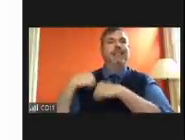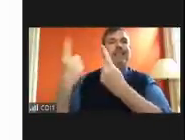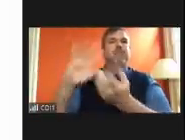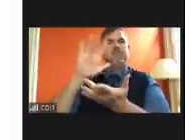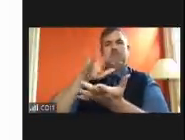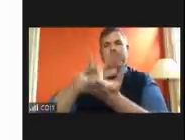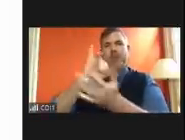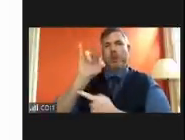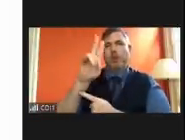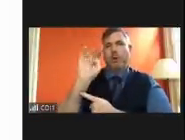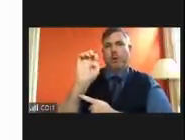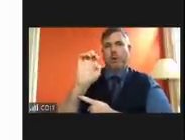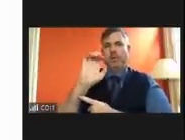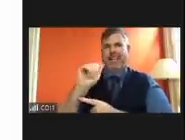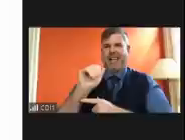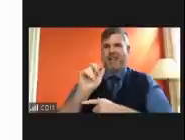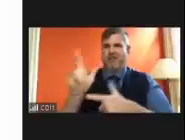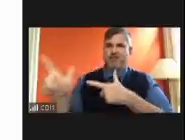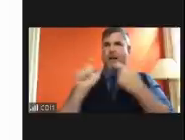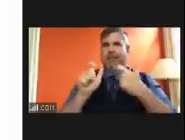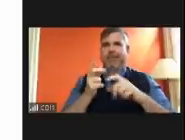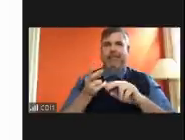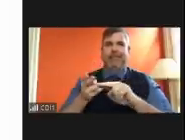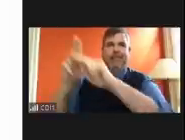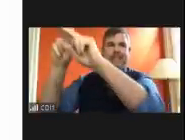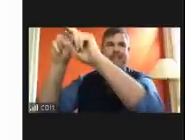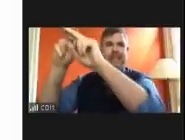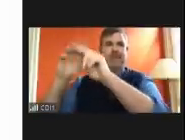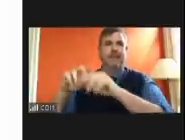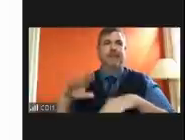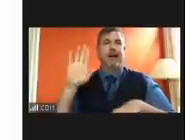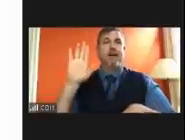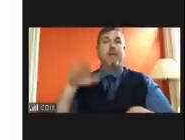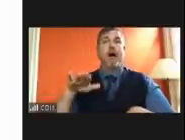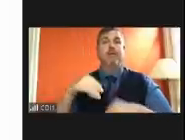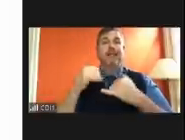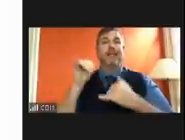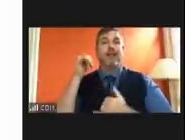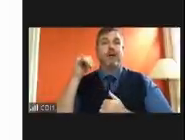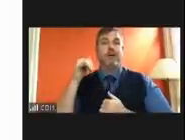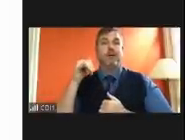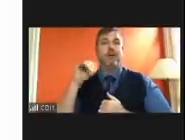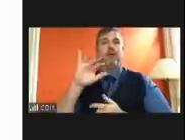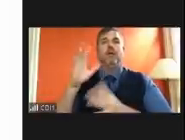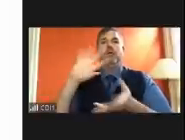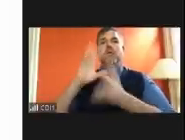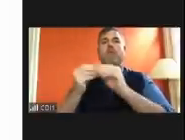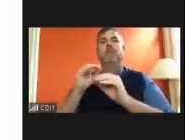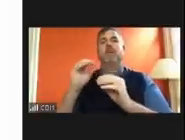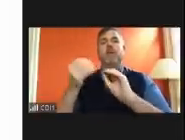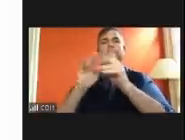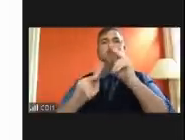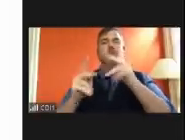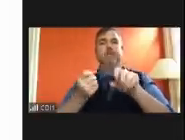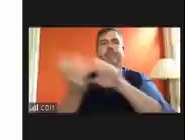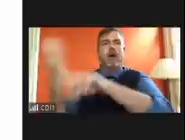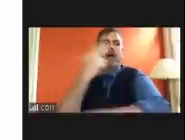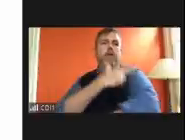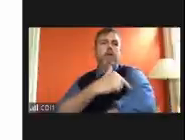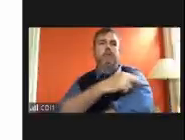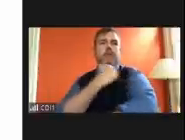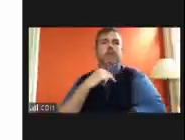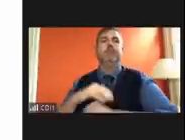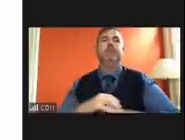But importantly, that bottom yellow line is our total hospitalizations, which has been remained relatively stable. Next slide, please.